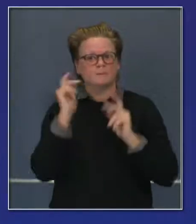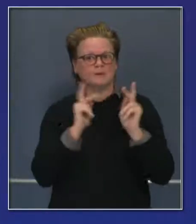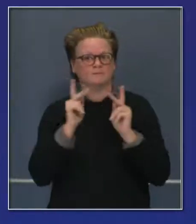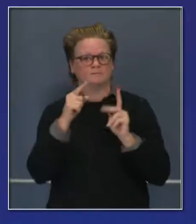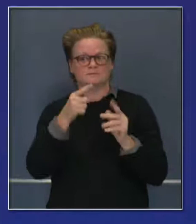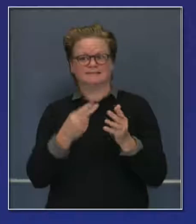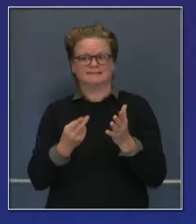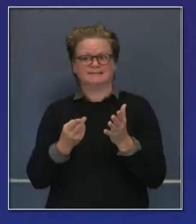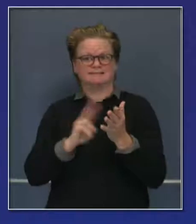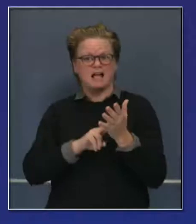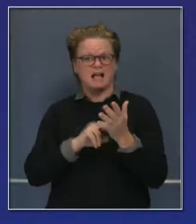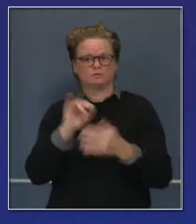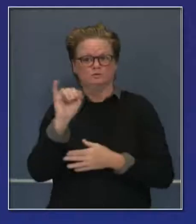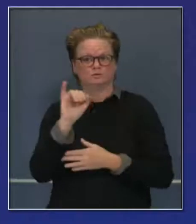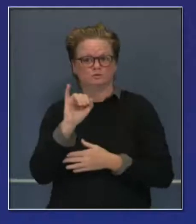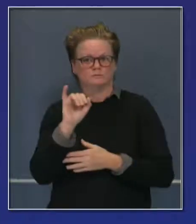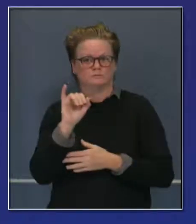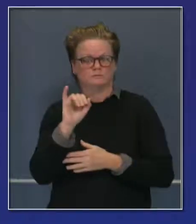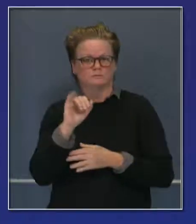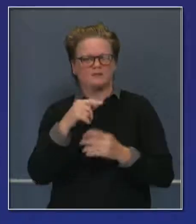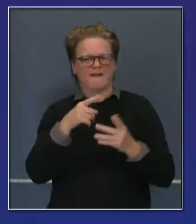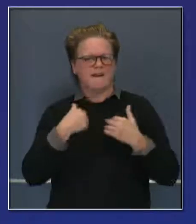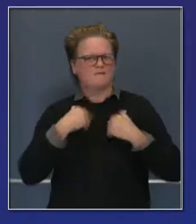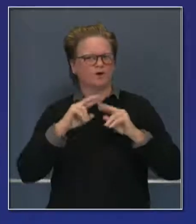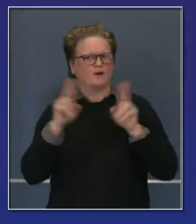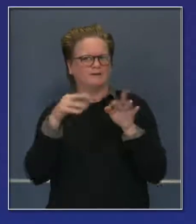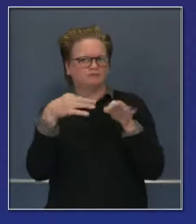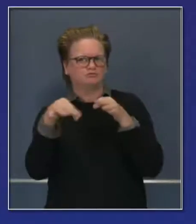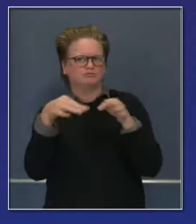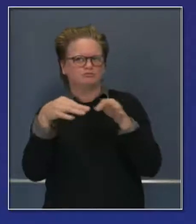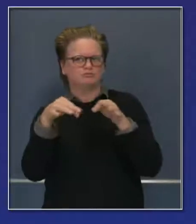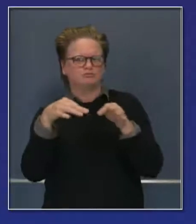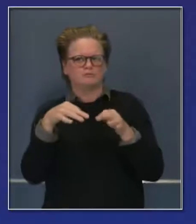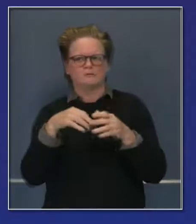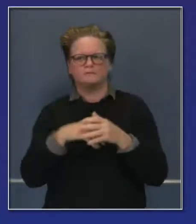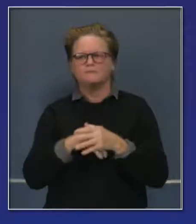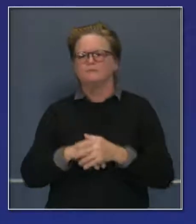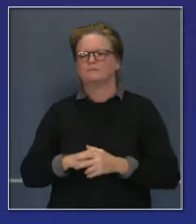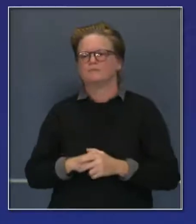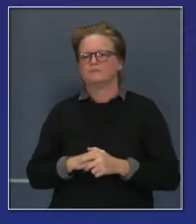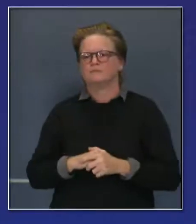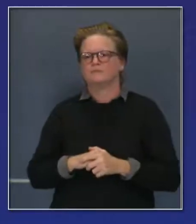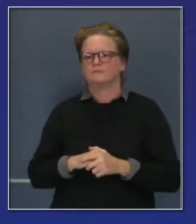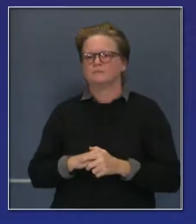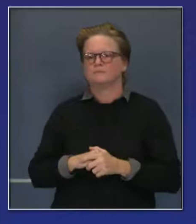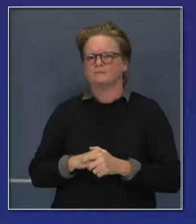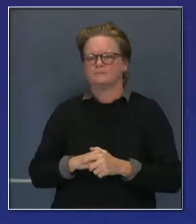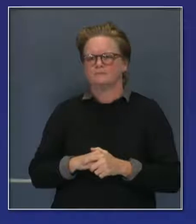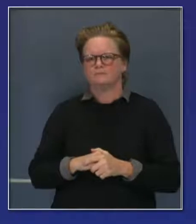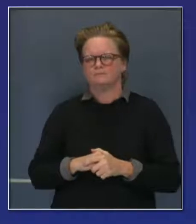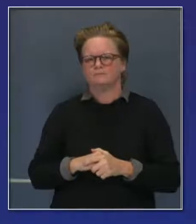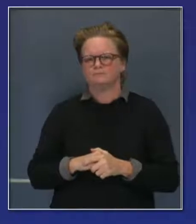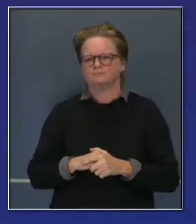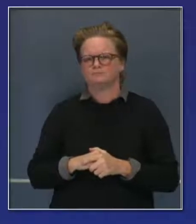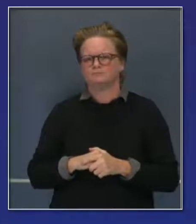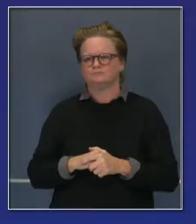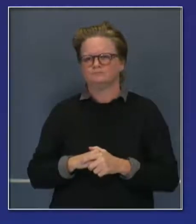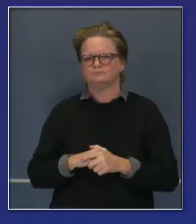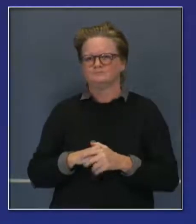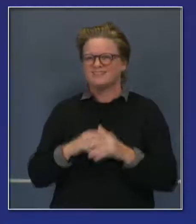pressure, not more pressure, in terms of premium increases across the spectrum to everybody else. With that, Peter